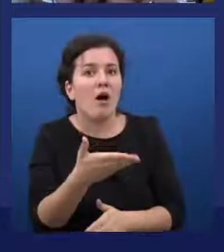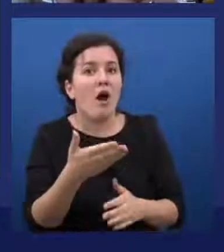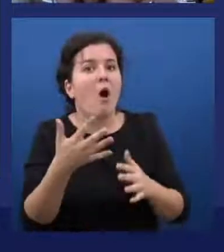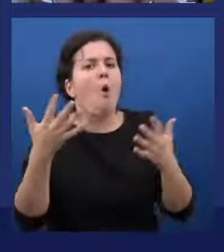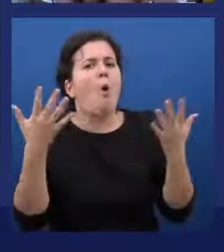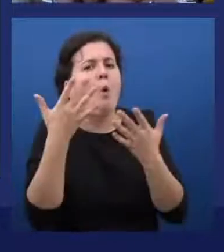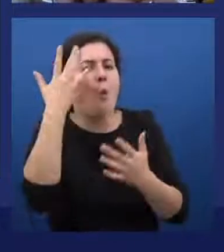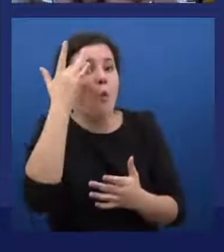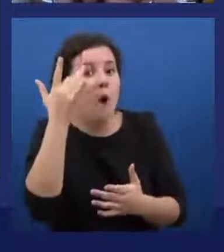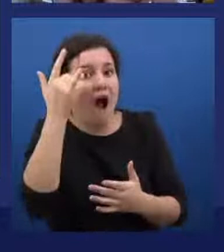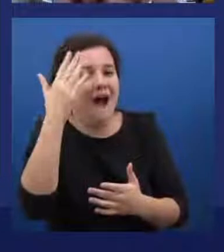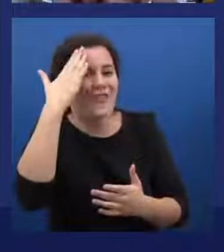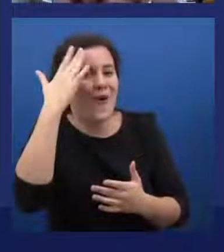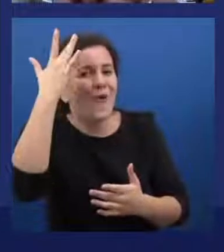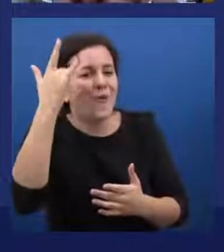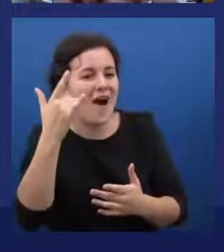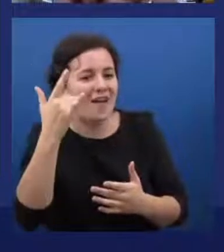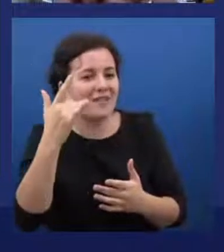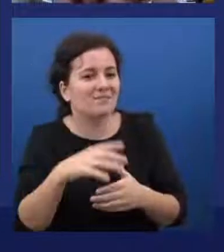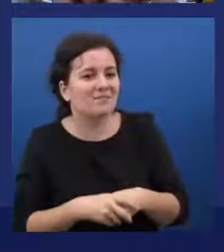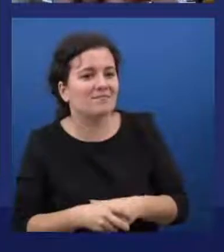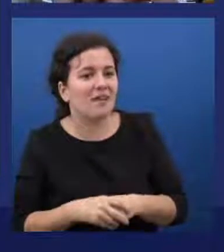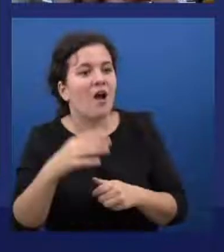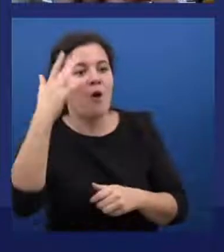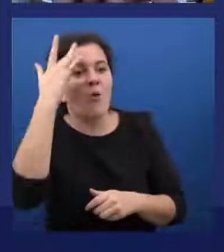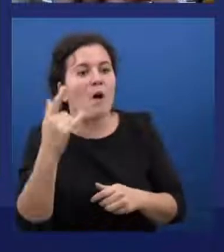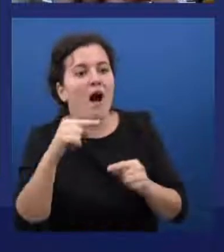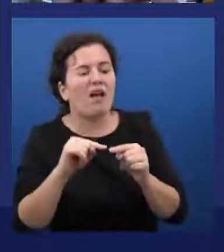anomaly. So it's a little more advanced.